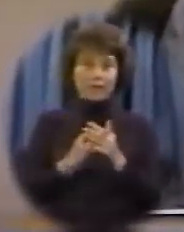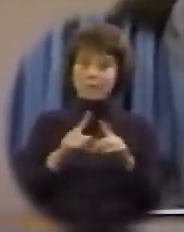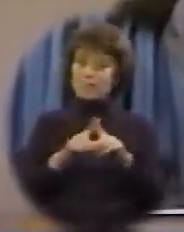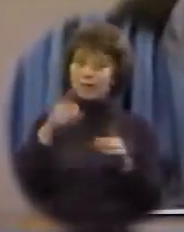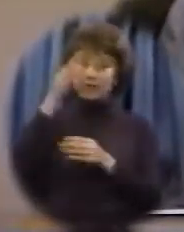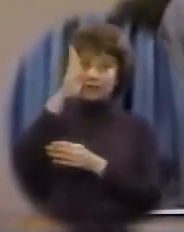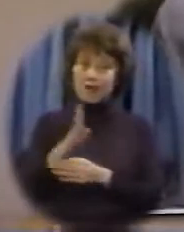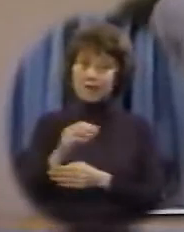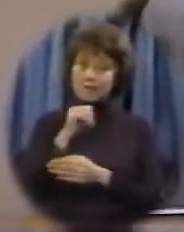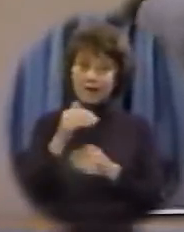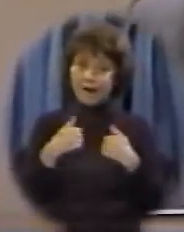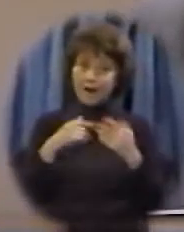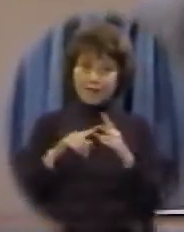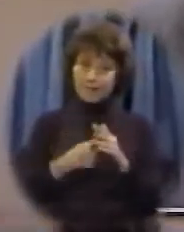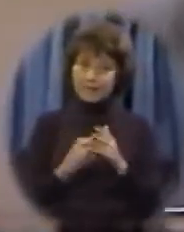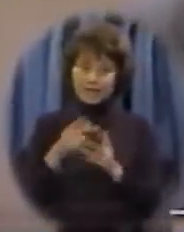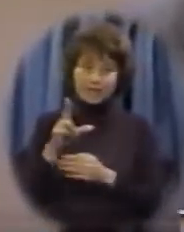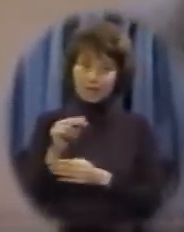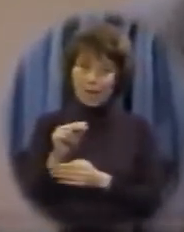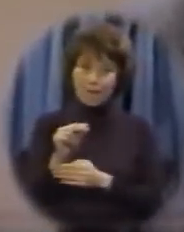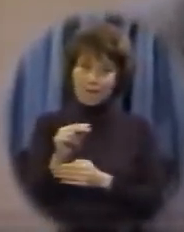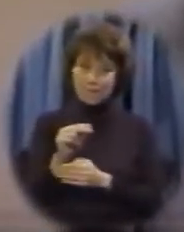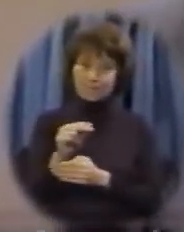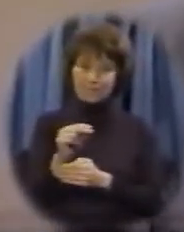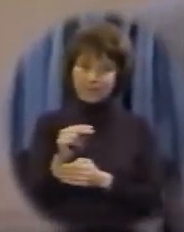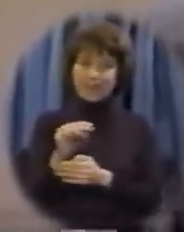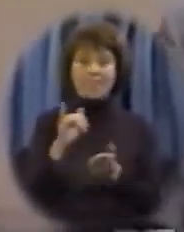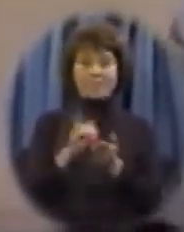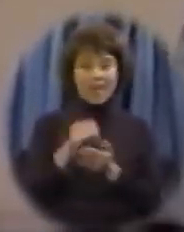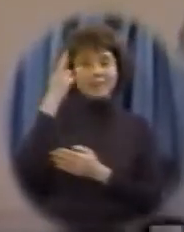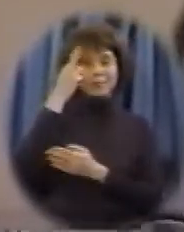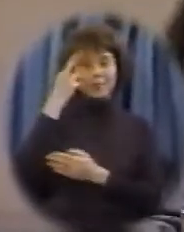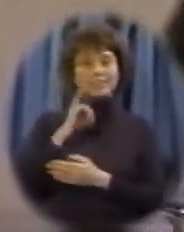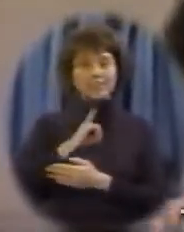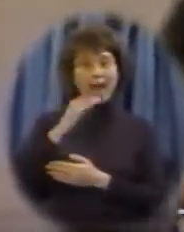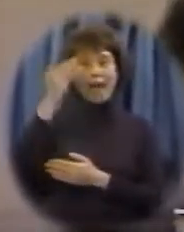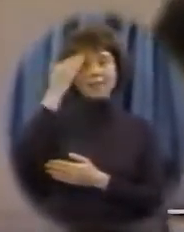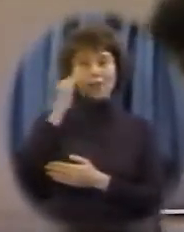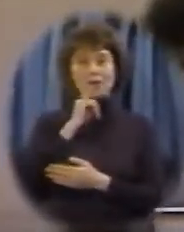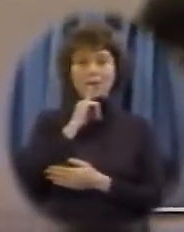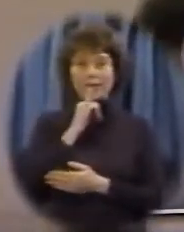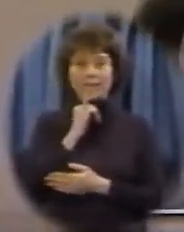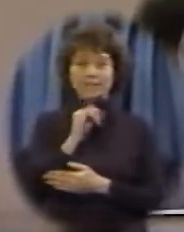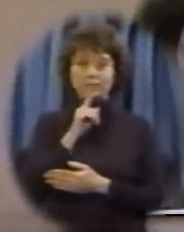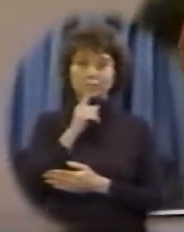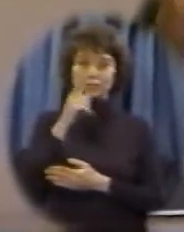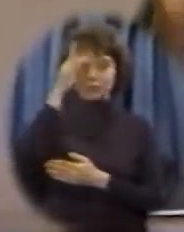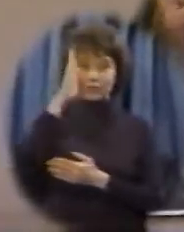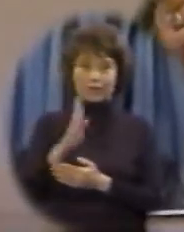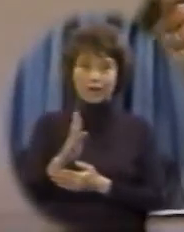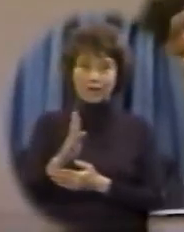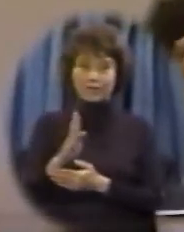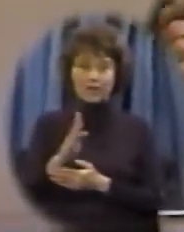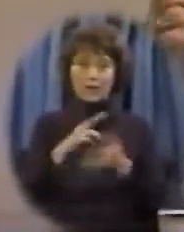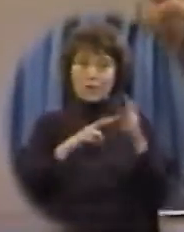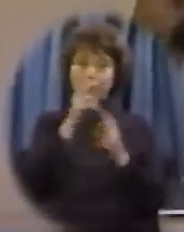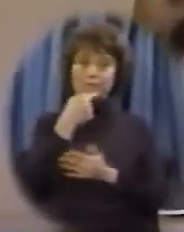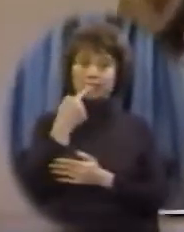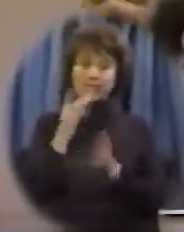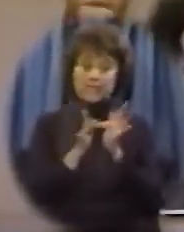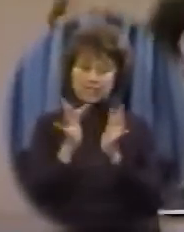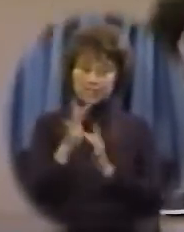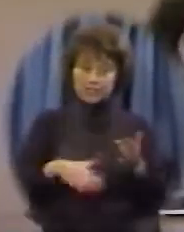beginnings. Amen. Let me tell you something, my friend. That's the reason I know that there is a God. He said he shall be born of a virgin. He was. He said